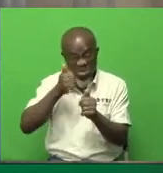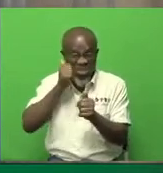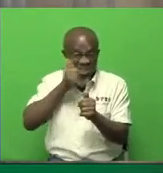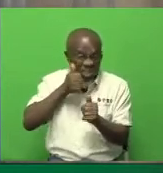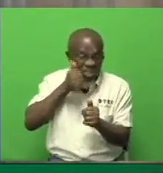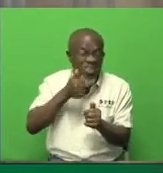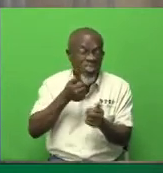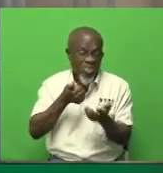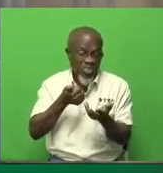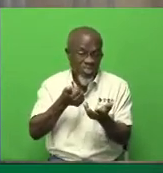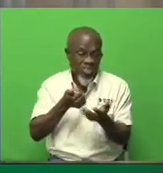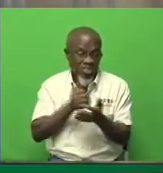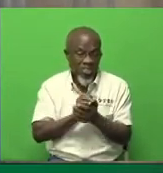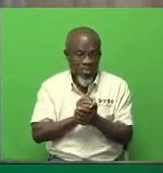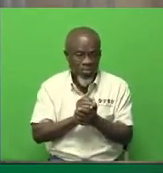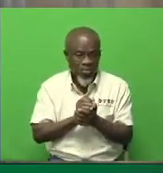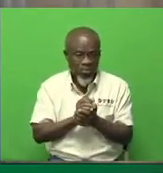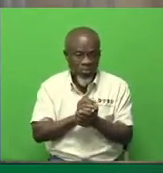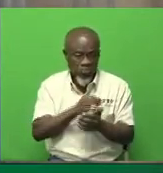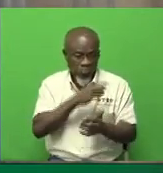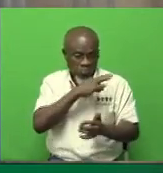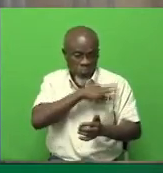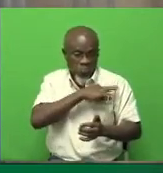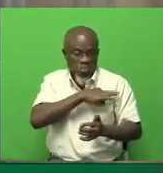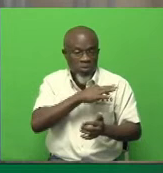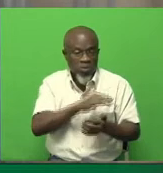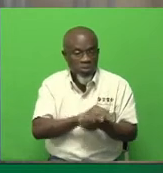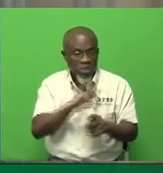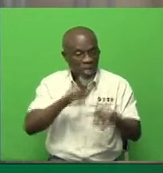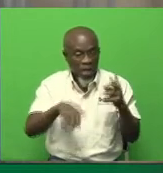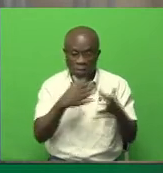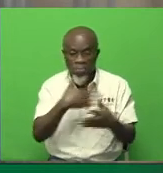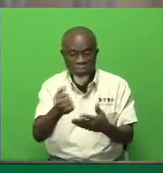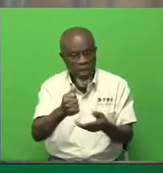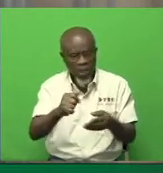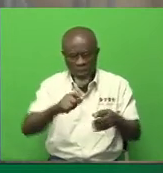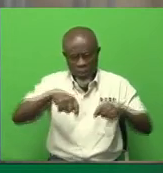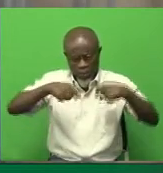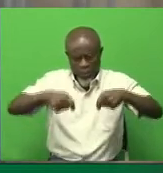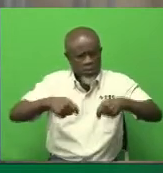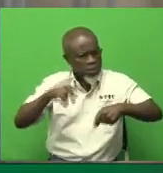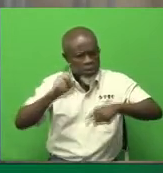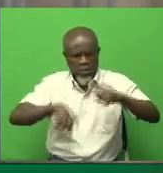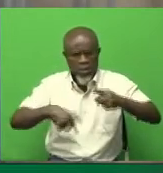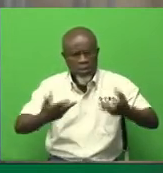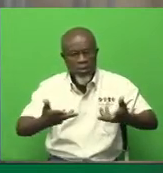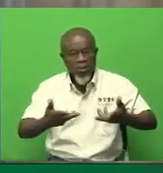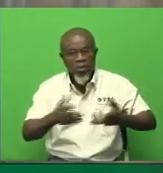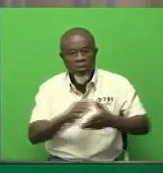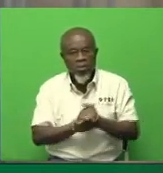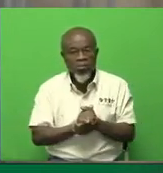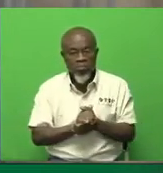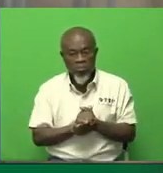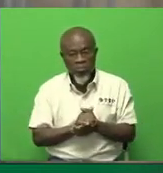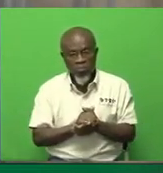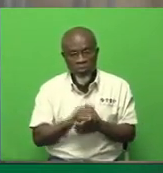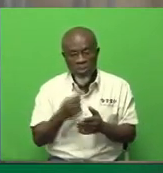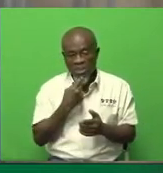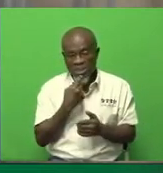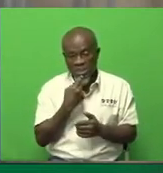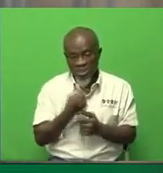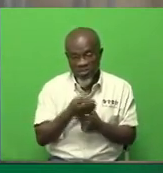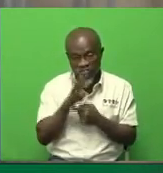to make matters worse the minister demonstrated her out of touchy words by stating that is 4.10